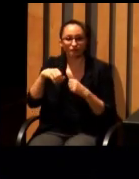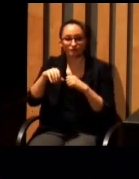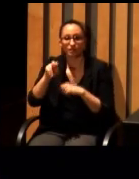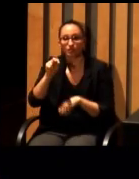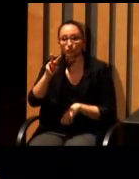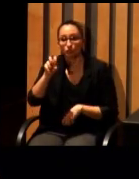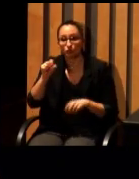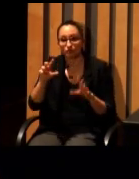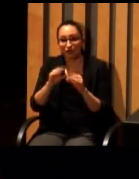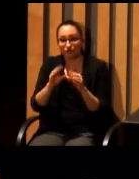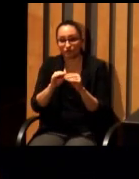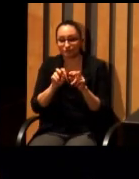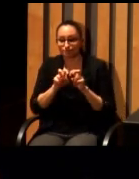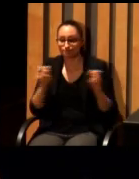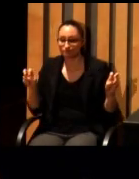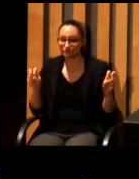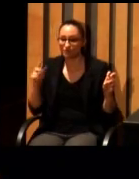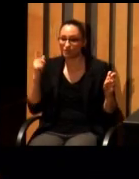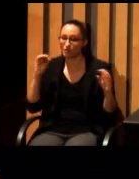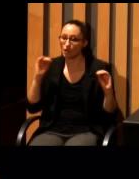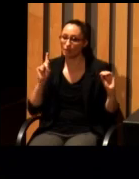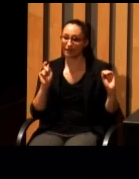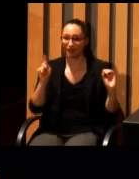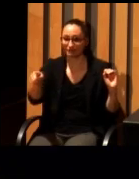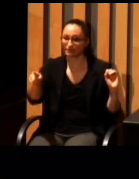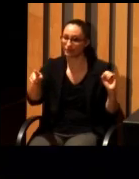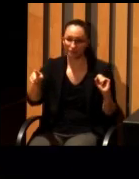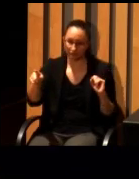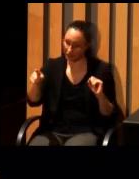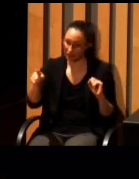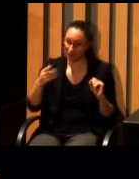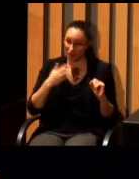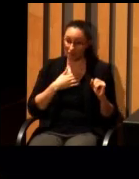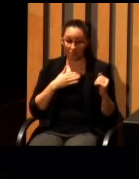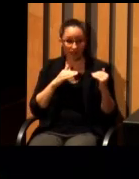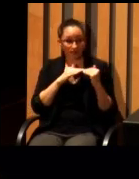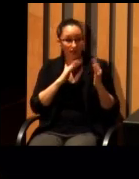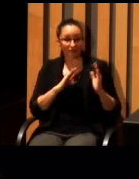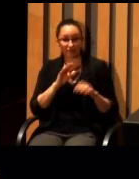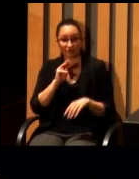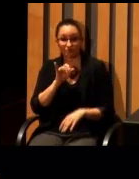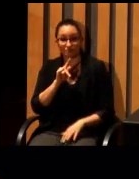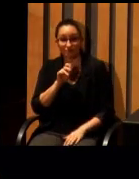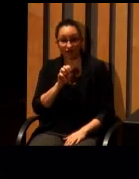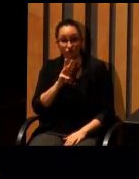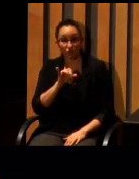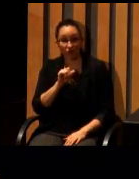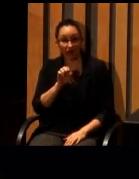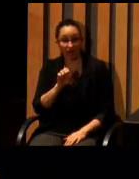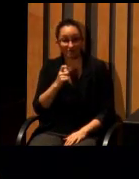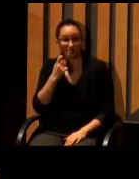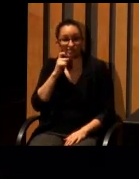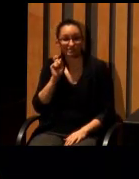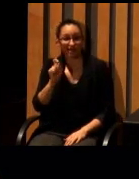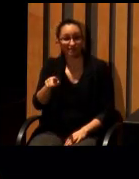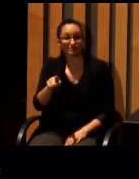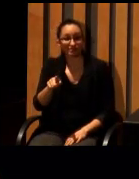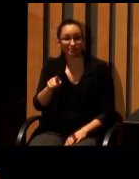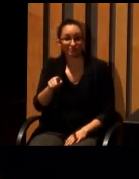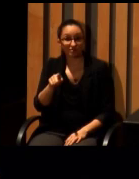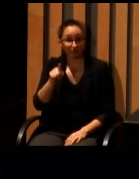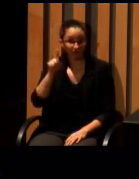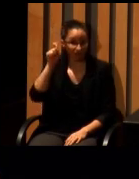he's ever asked, but my colleague Mike Wise did ask him about this just a few days ago,